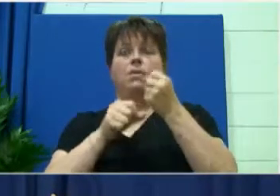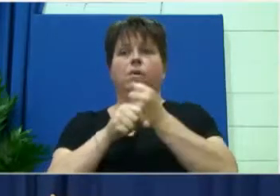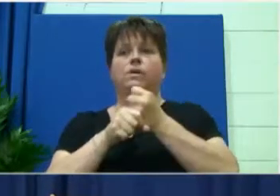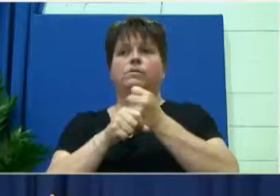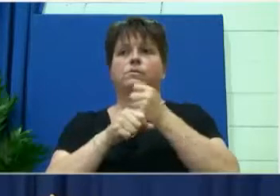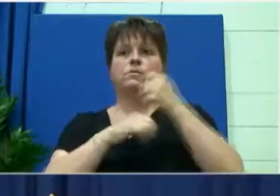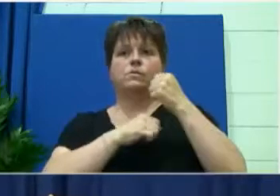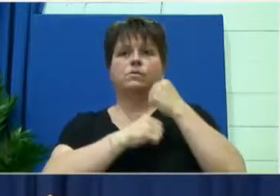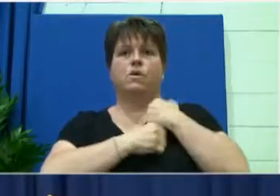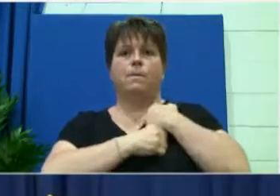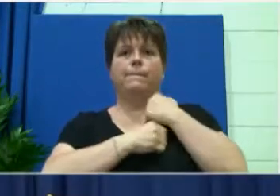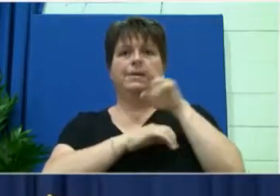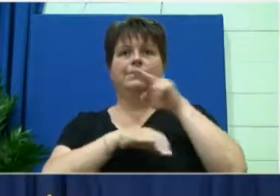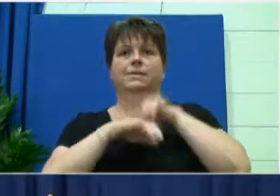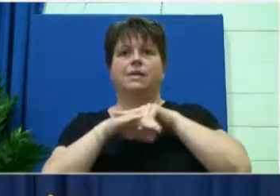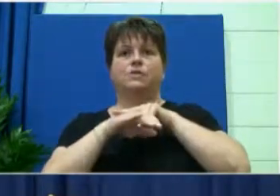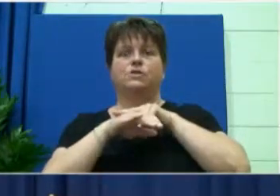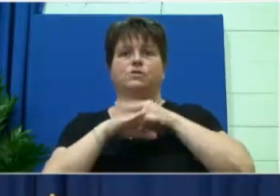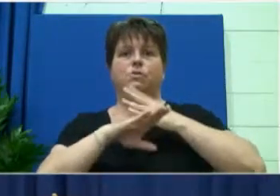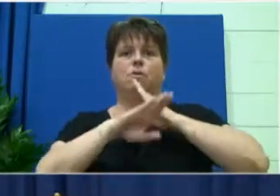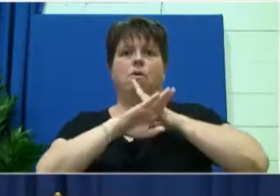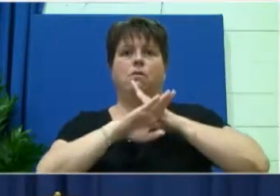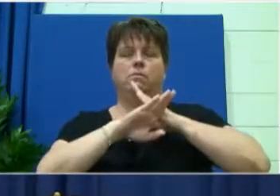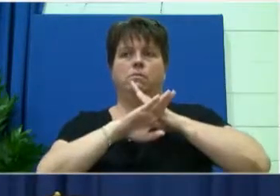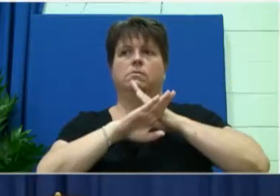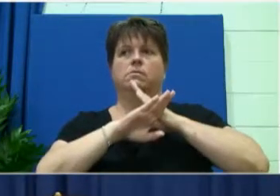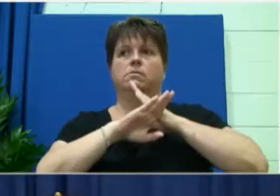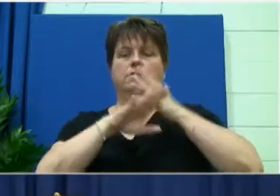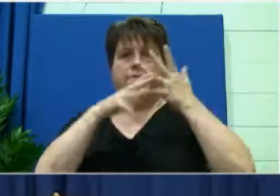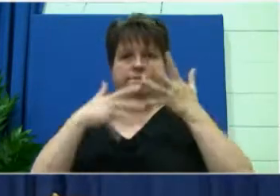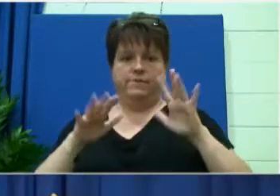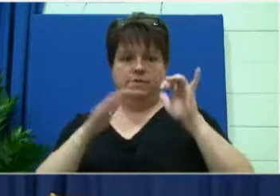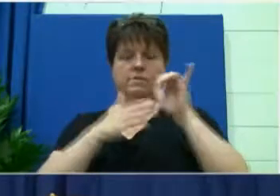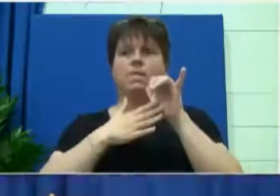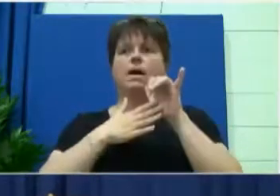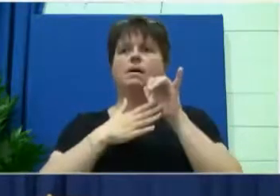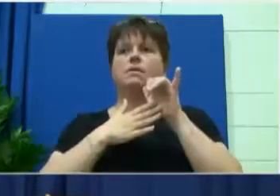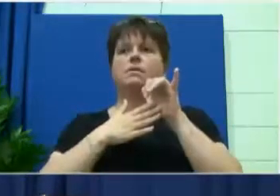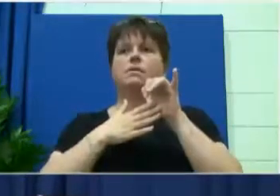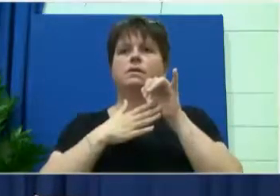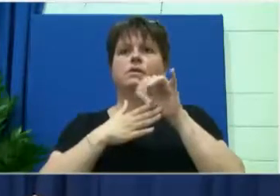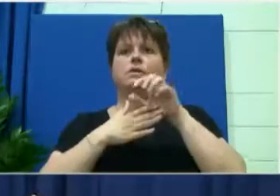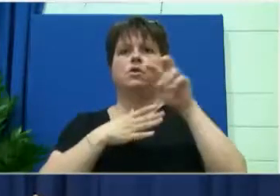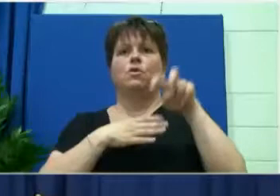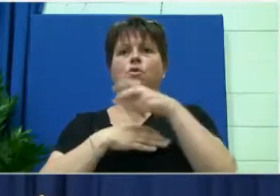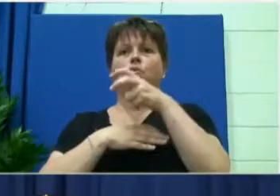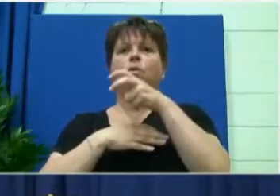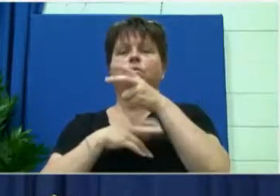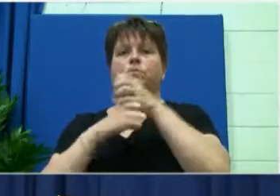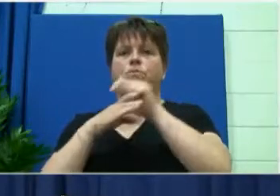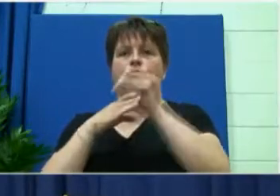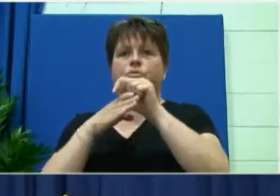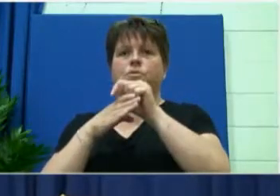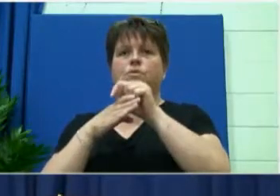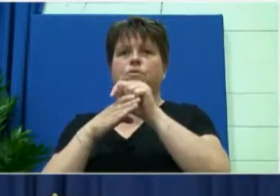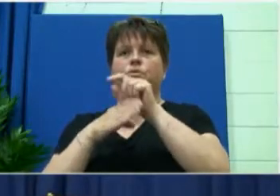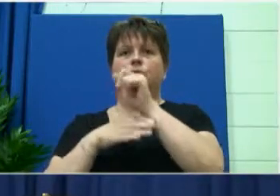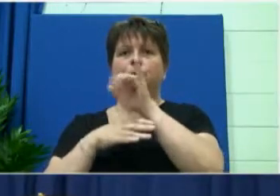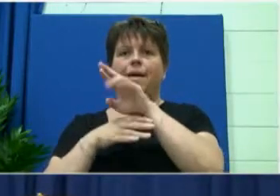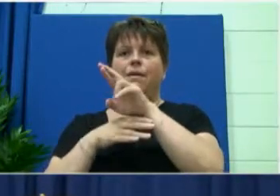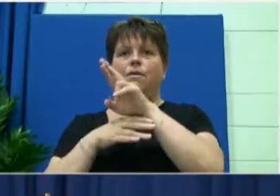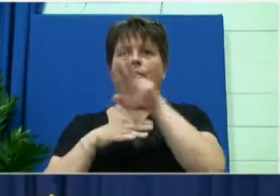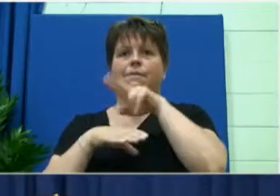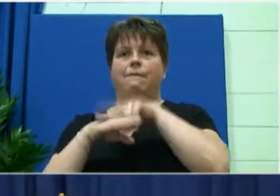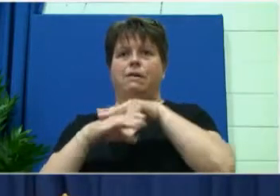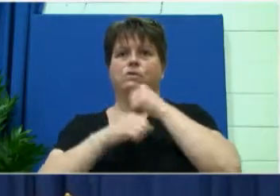Guard, where he was an infantryman. After his time there, he cross-trained into the Air National